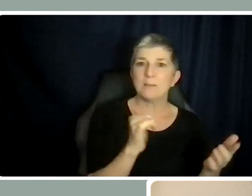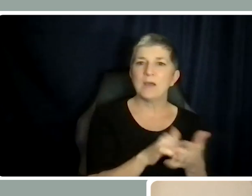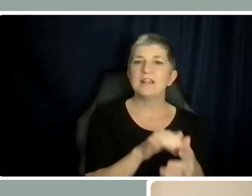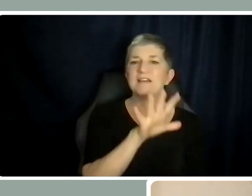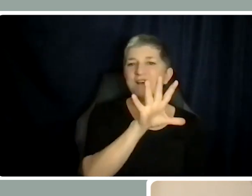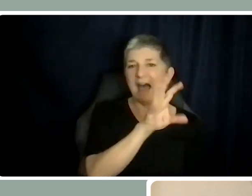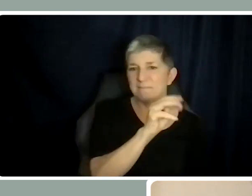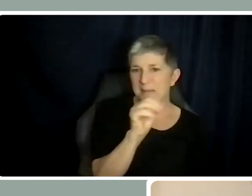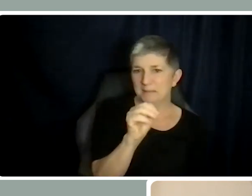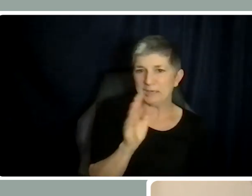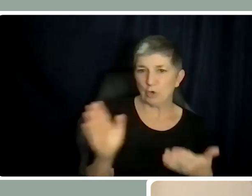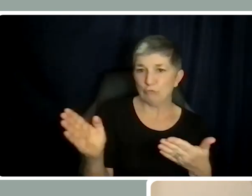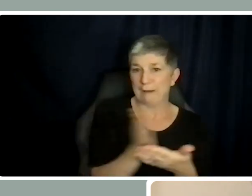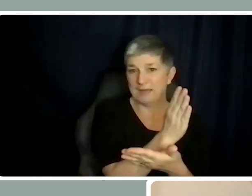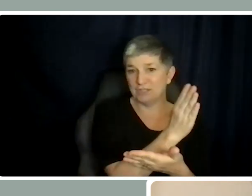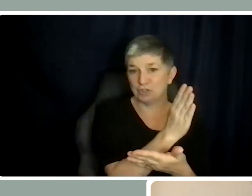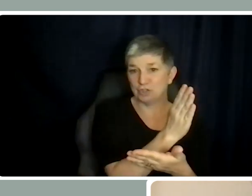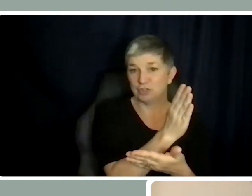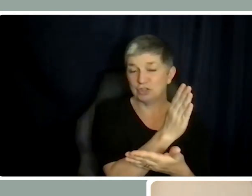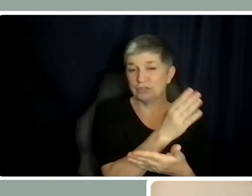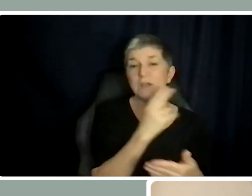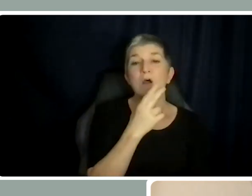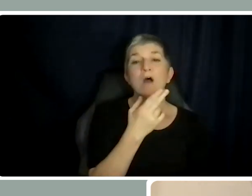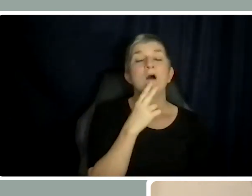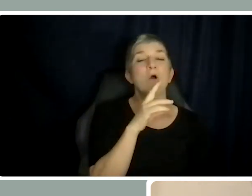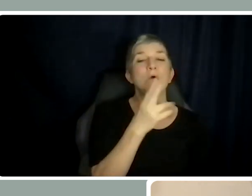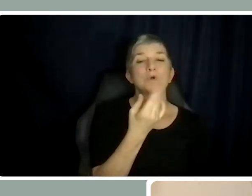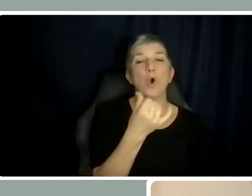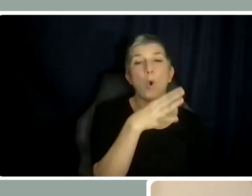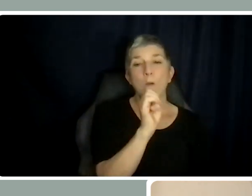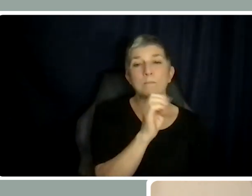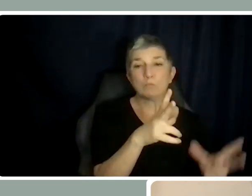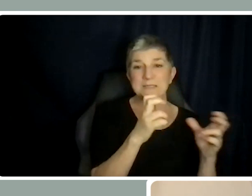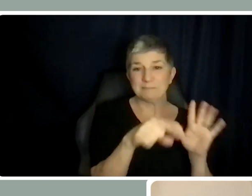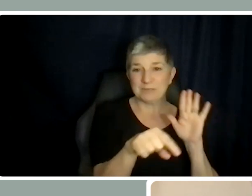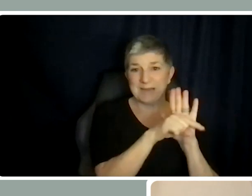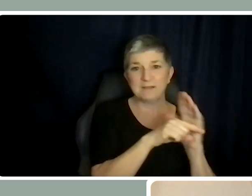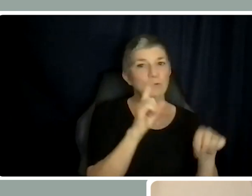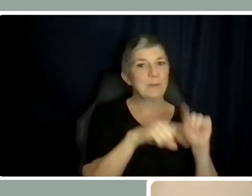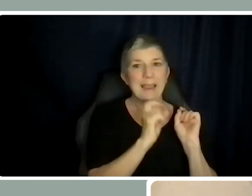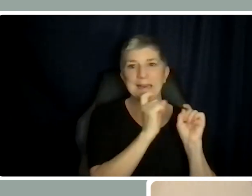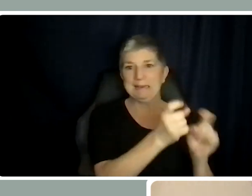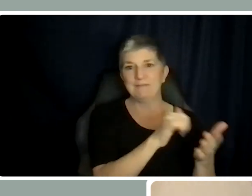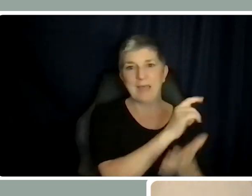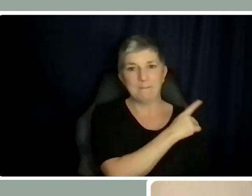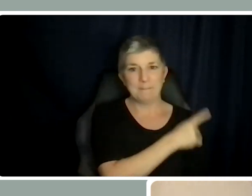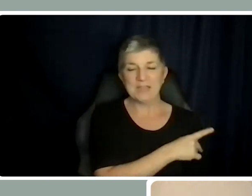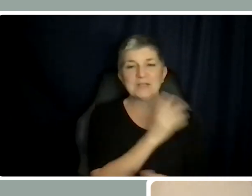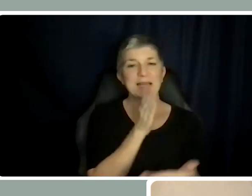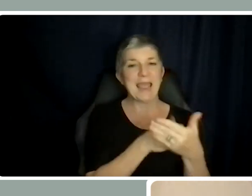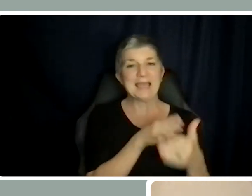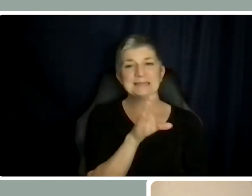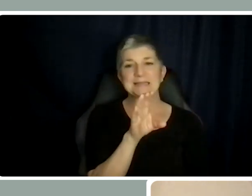5 millimeter range who's hormone receptor negative, so you're not going to be able to give that patient an